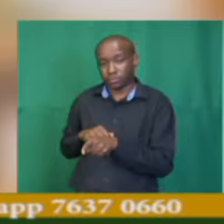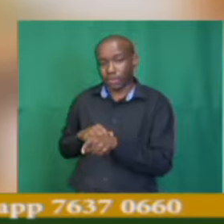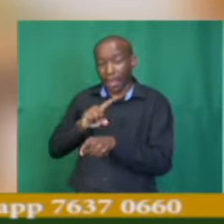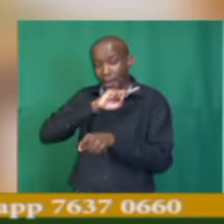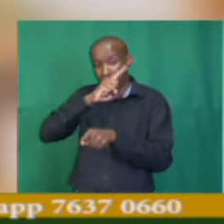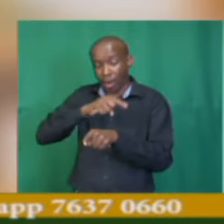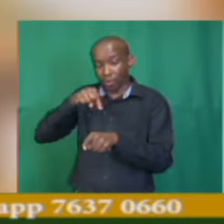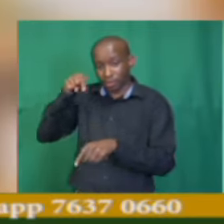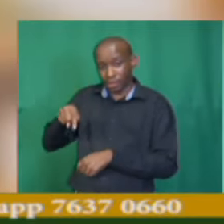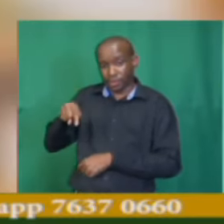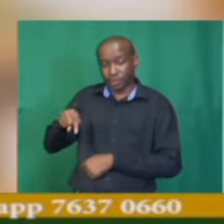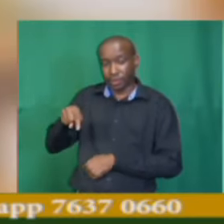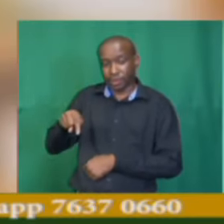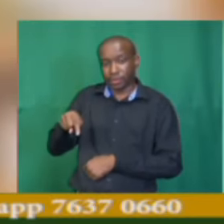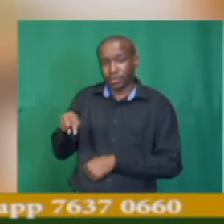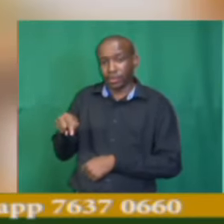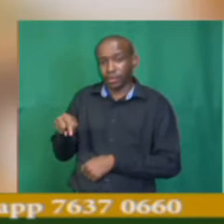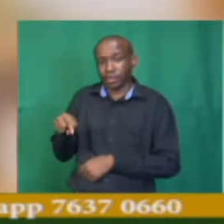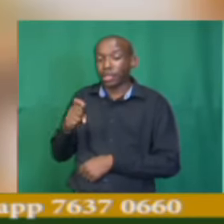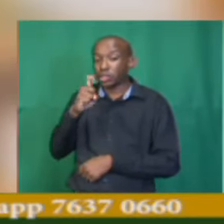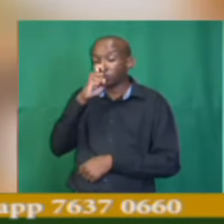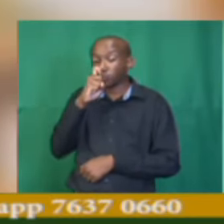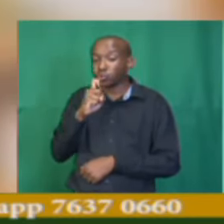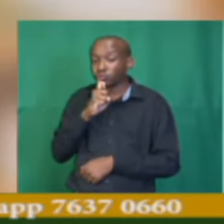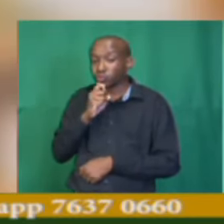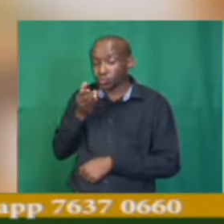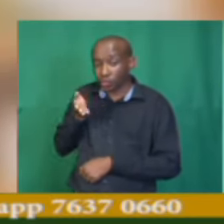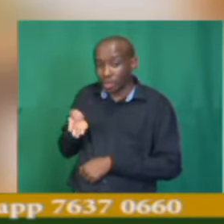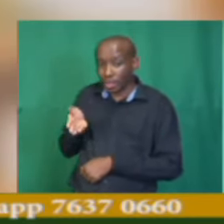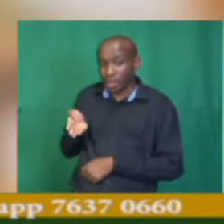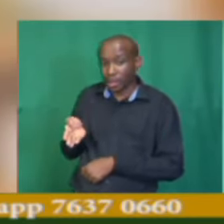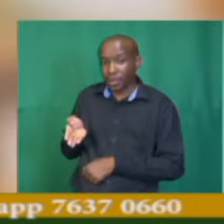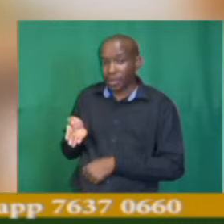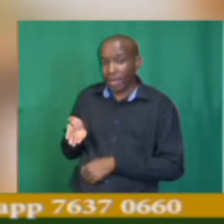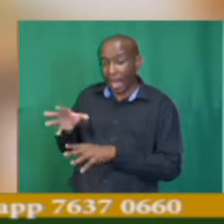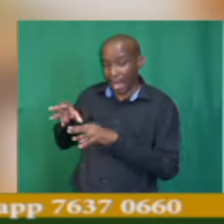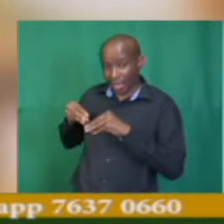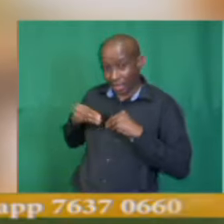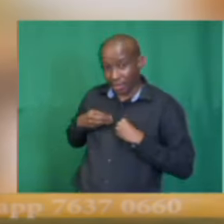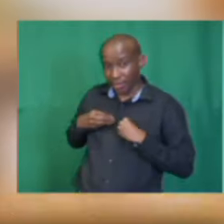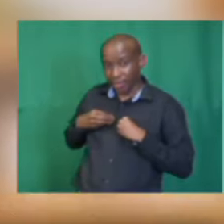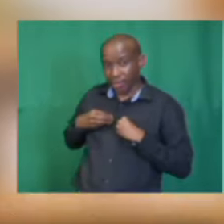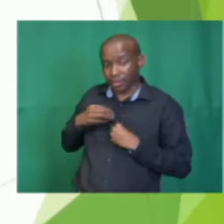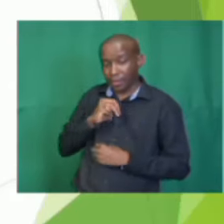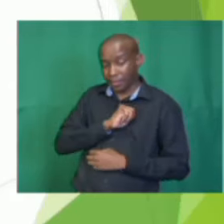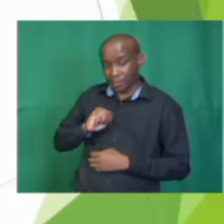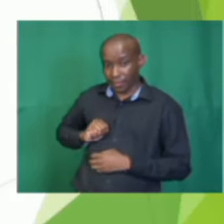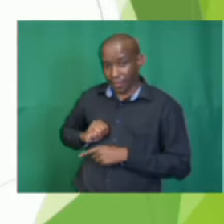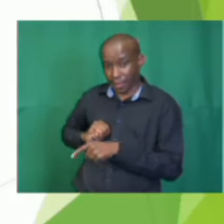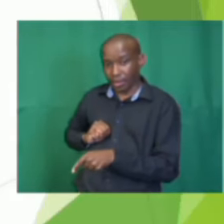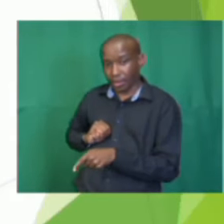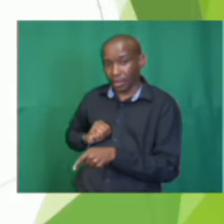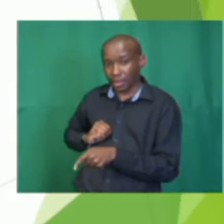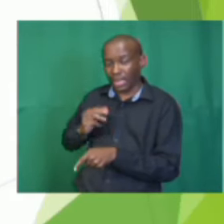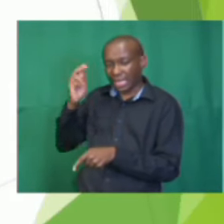Olivet is where the Jews expected the Messiah to emerge from. So